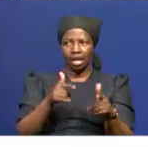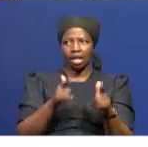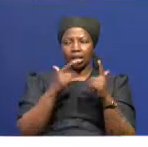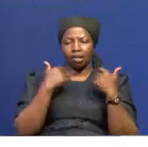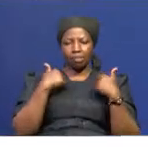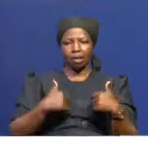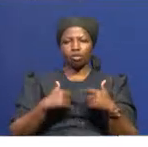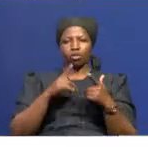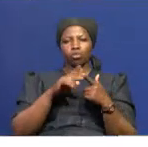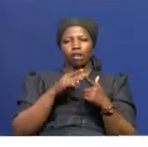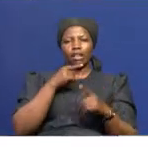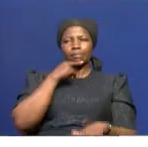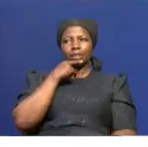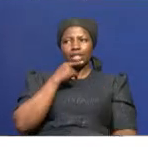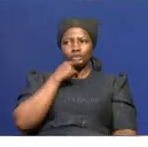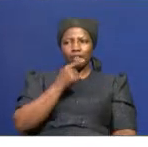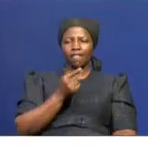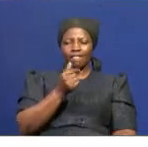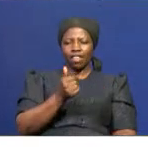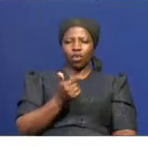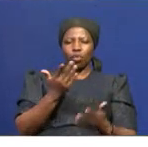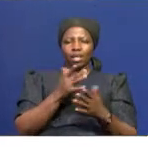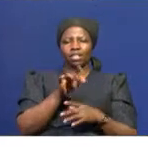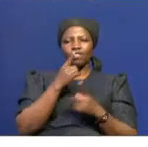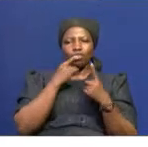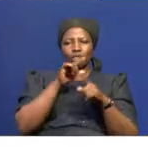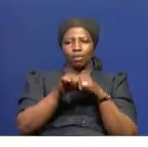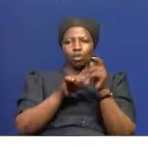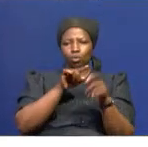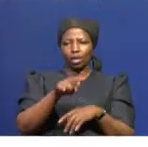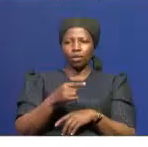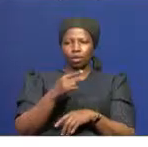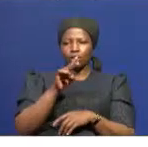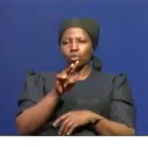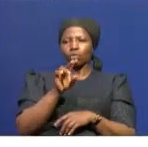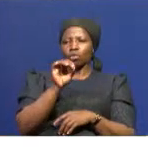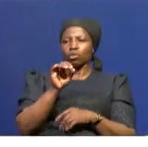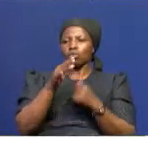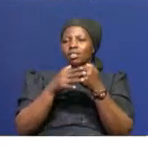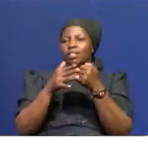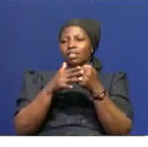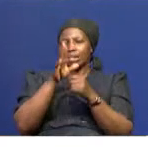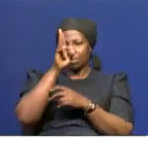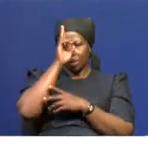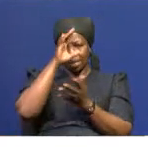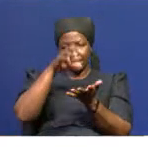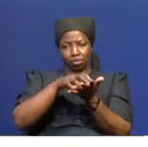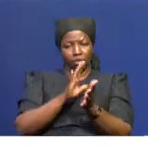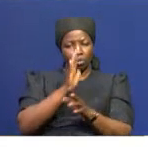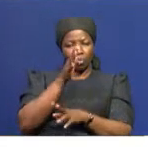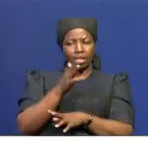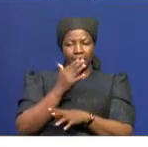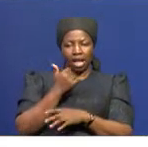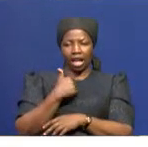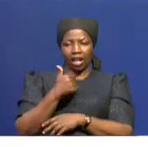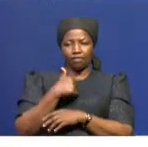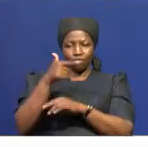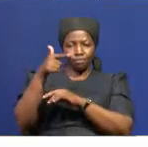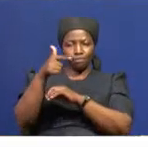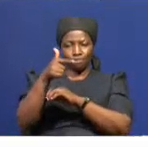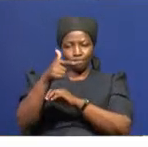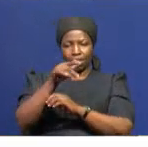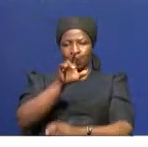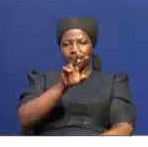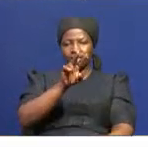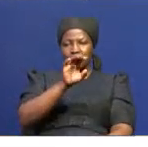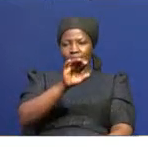just mention a few, where I talked about the 1,209 police stations in the country will be fully equipped with CCTV